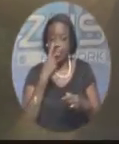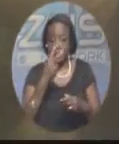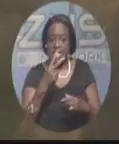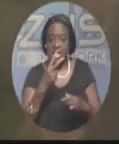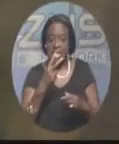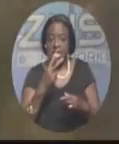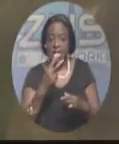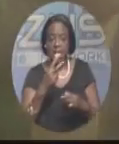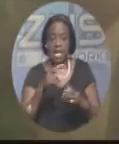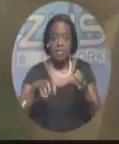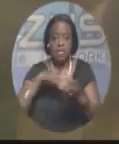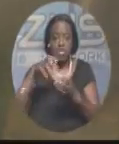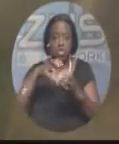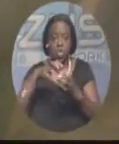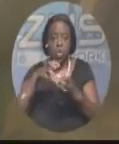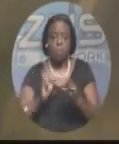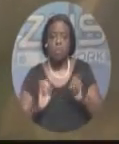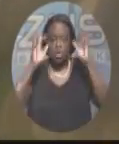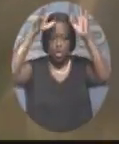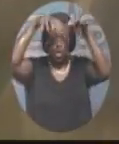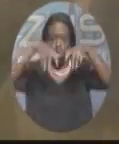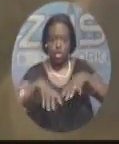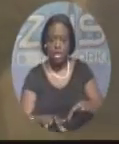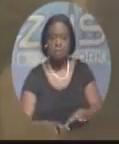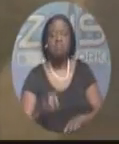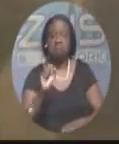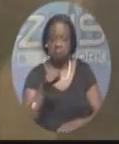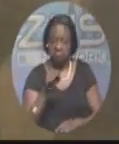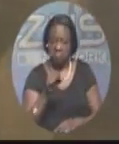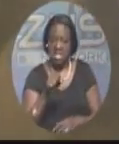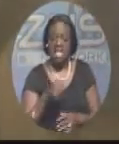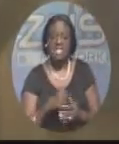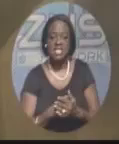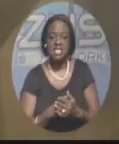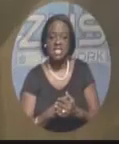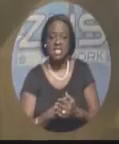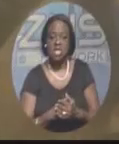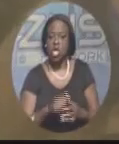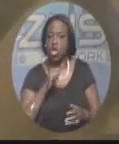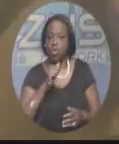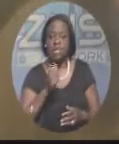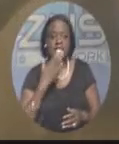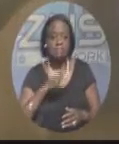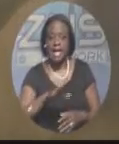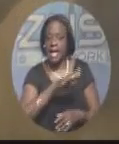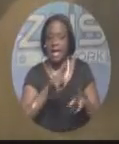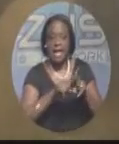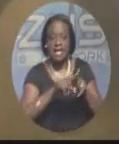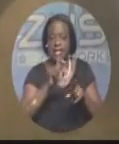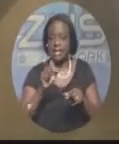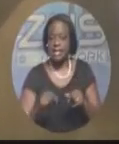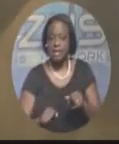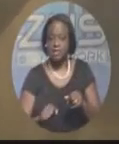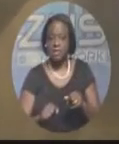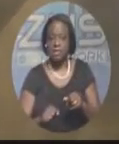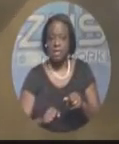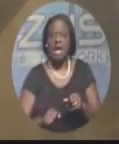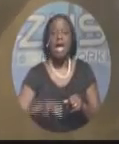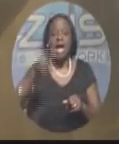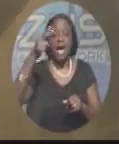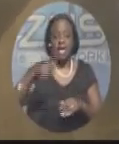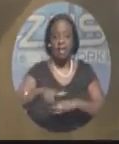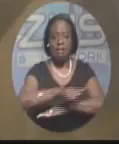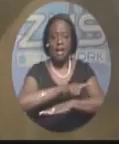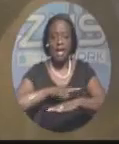over? Did that happen on this side of the island? Yes, probably not as bad as the south, higher property,